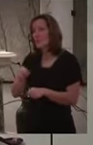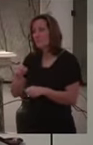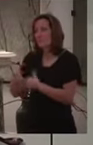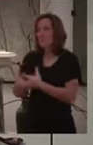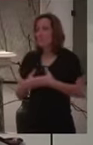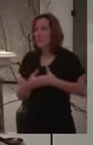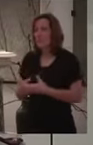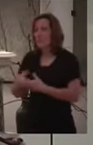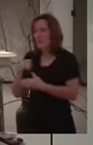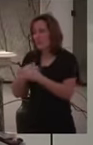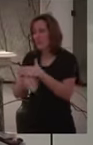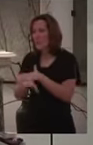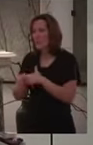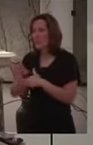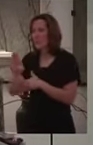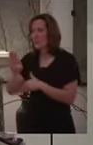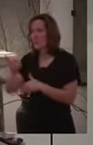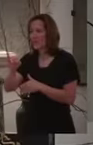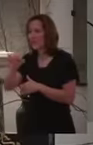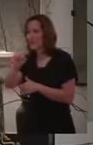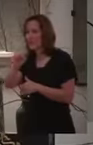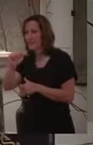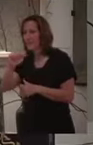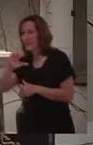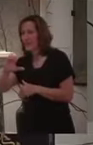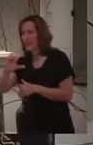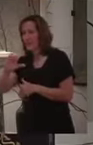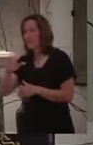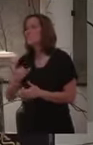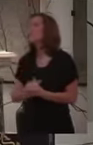does bouncing baby Isaac come along.